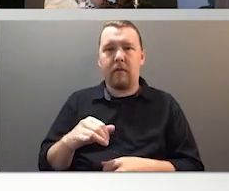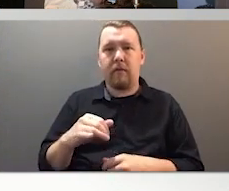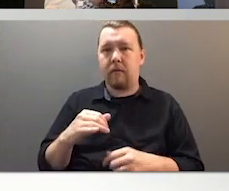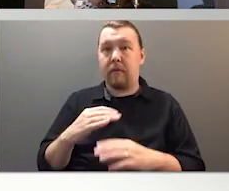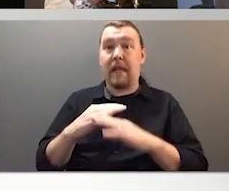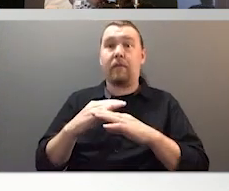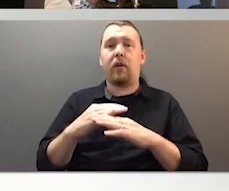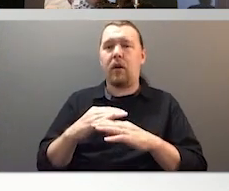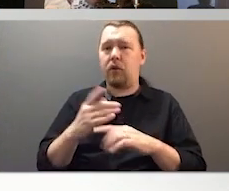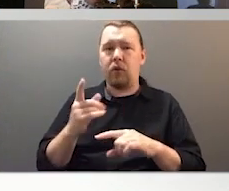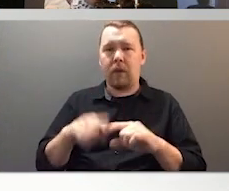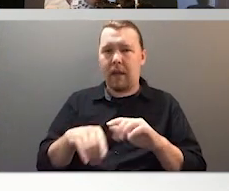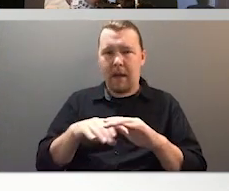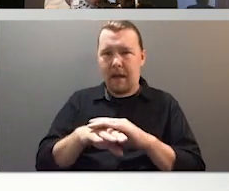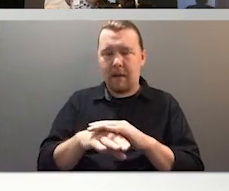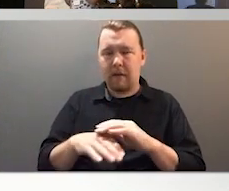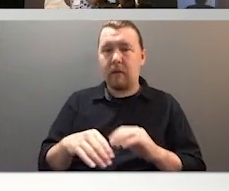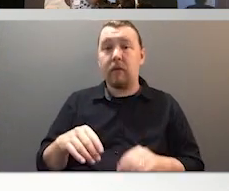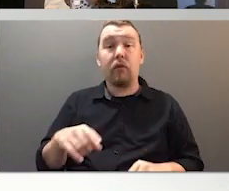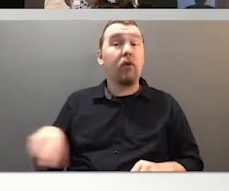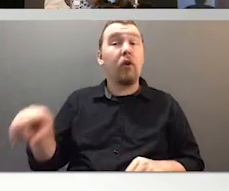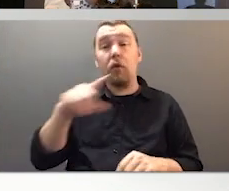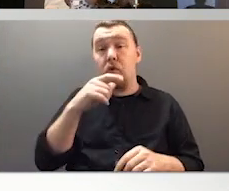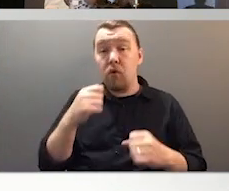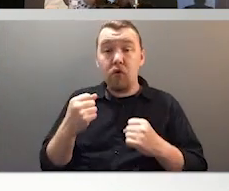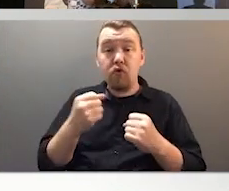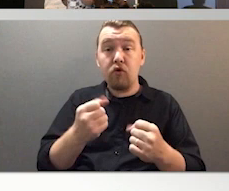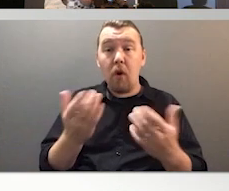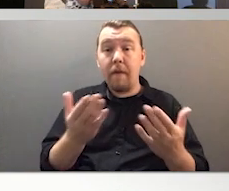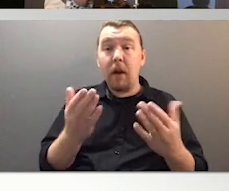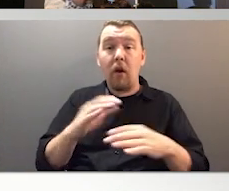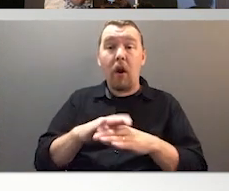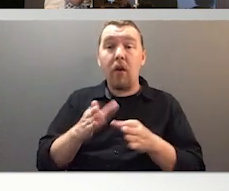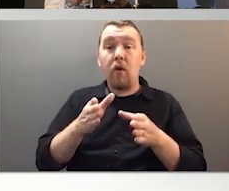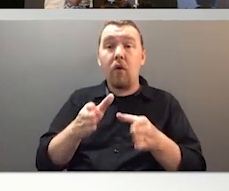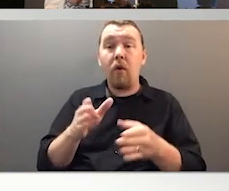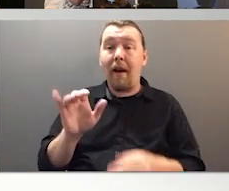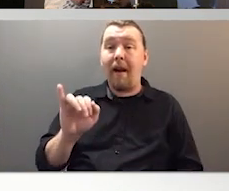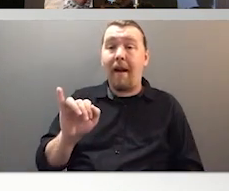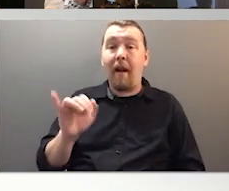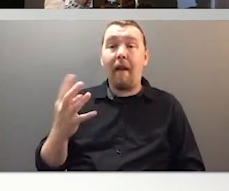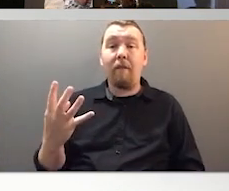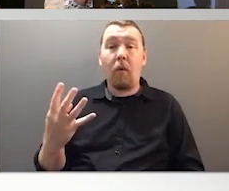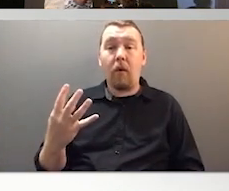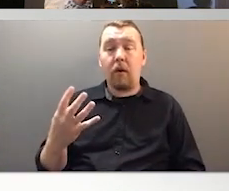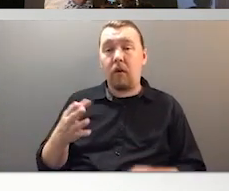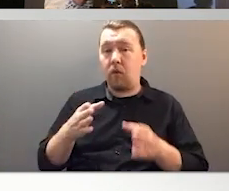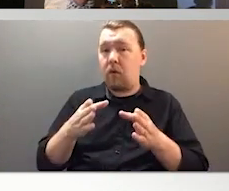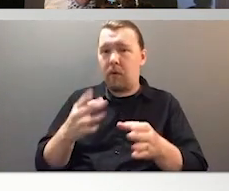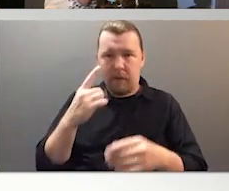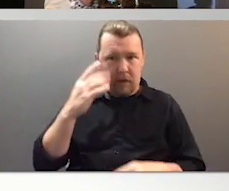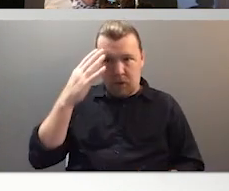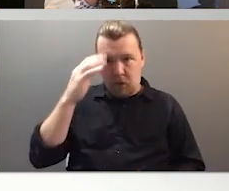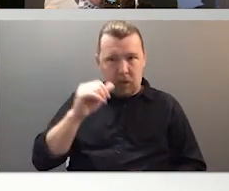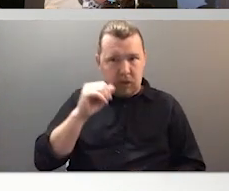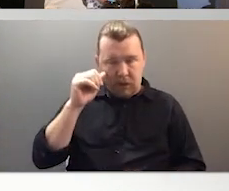So those that drove here on I-4, we're going to use that as an example because I know yesterday was completely